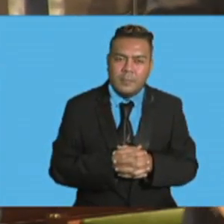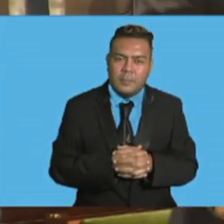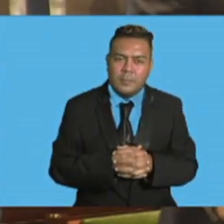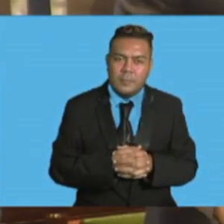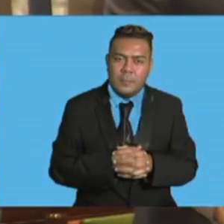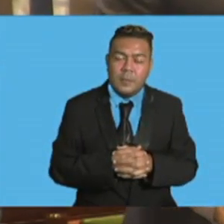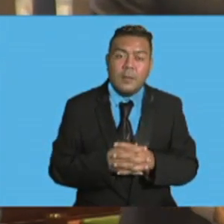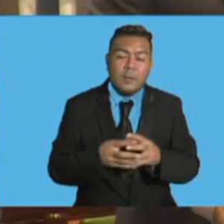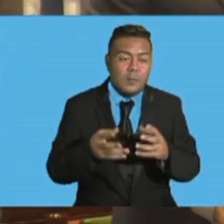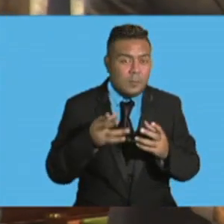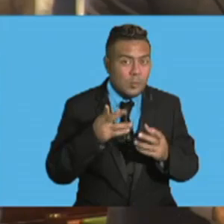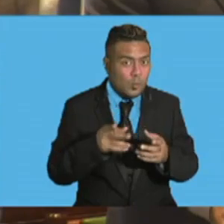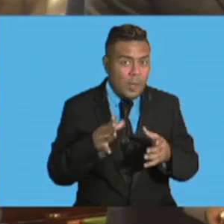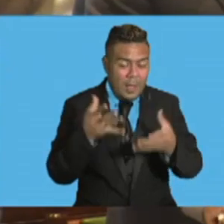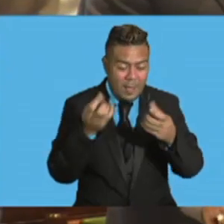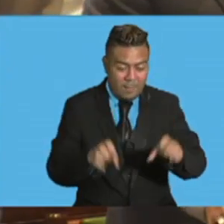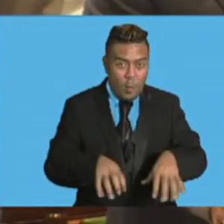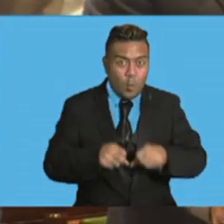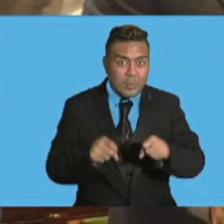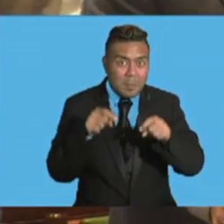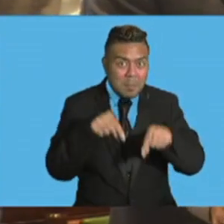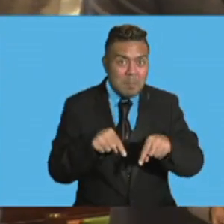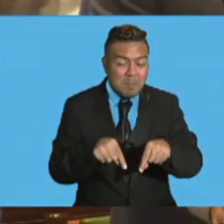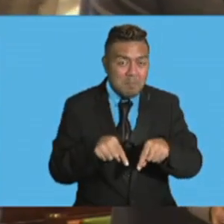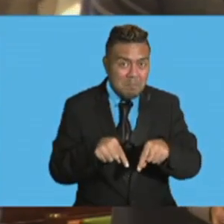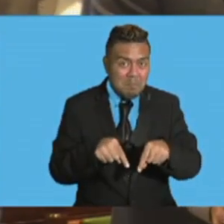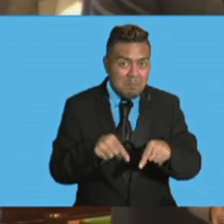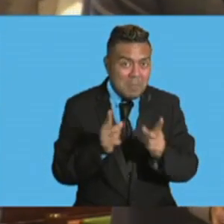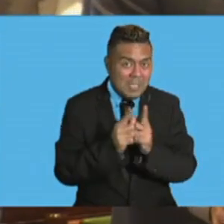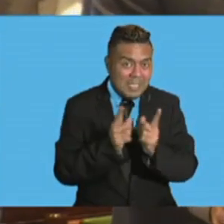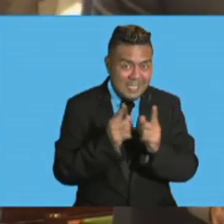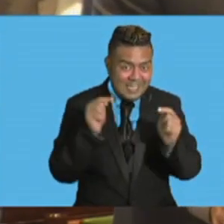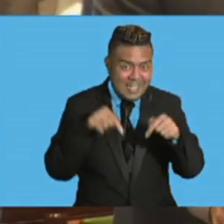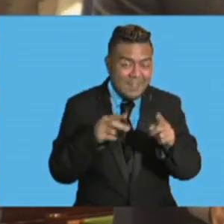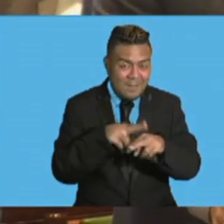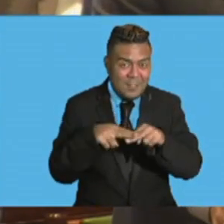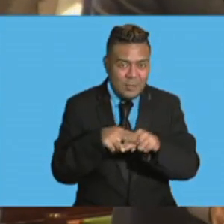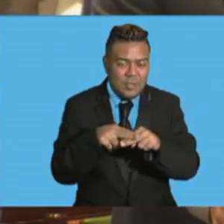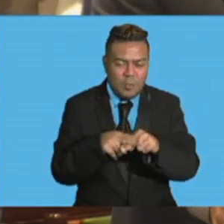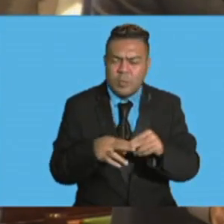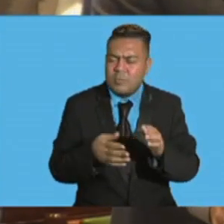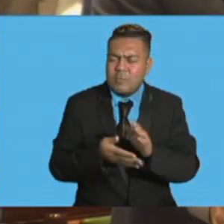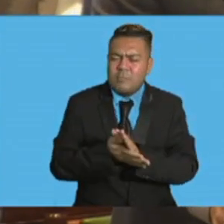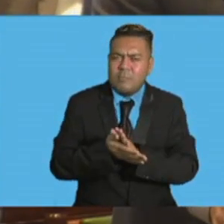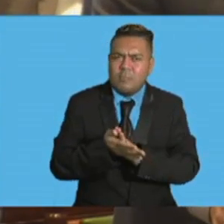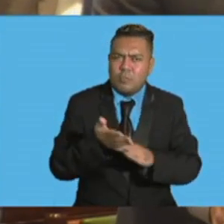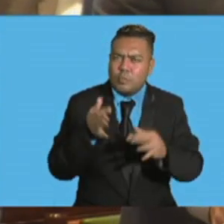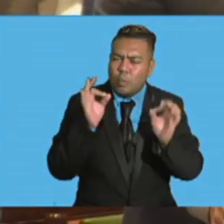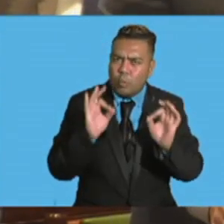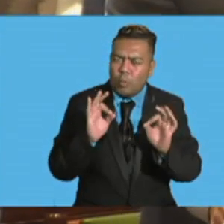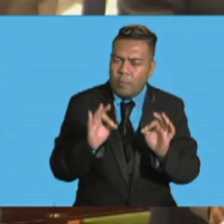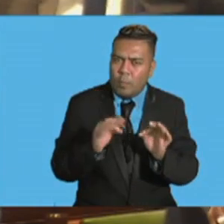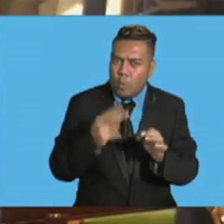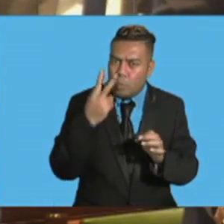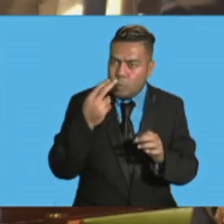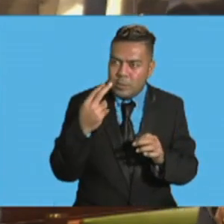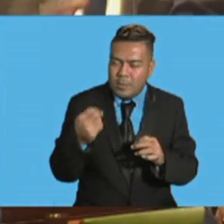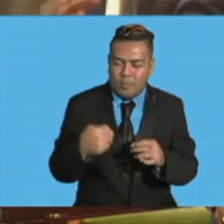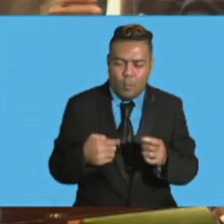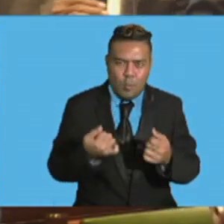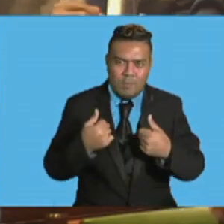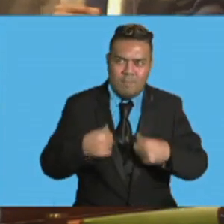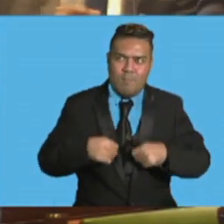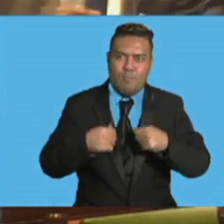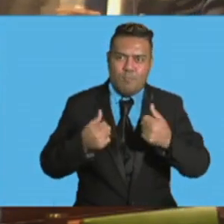Mr. Speaker, sir, to host meetings, incentives, convention, exhibitions, which is the high niche segment of the tourism sector, we need to